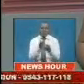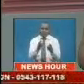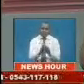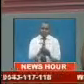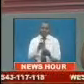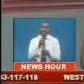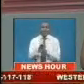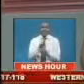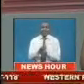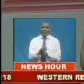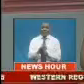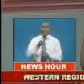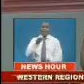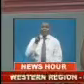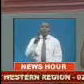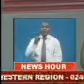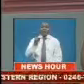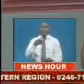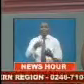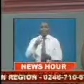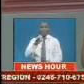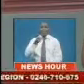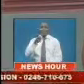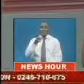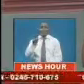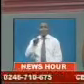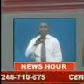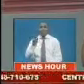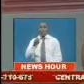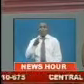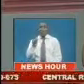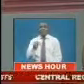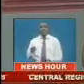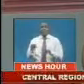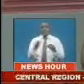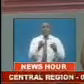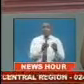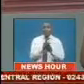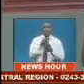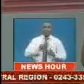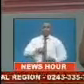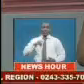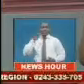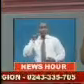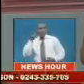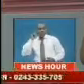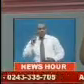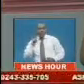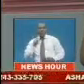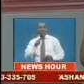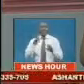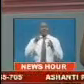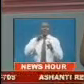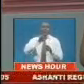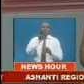He gave the advice at Isiokwa near Chira in the Bunahafo region. Ebola is mainly transmitted through body fluids and is prevalent along the West